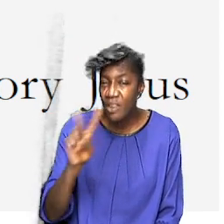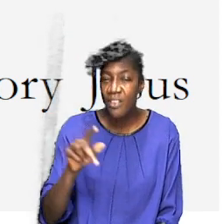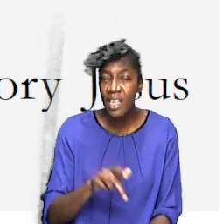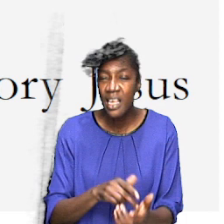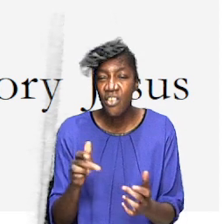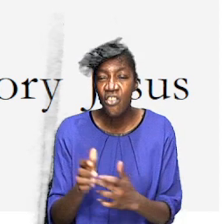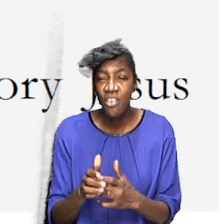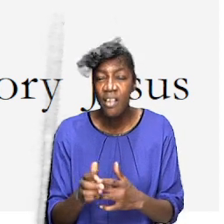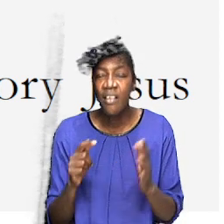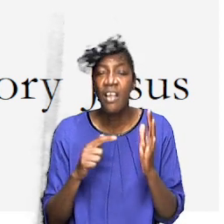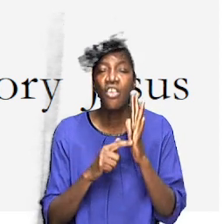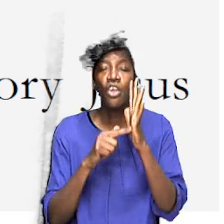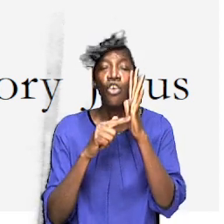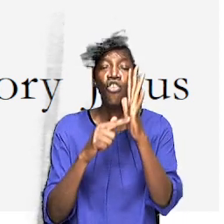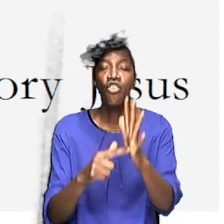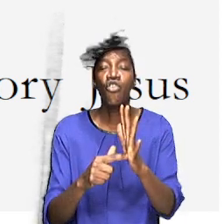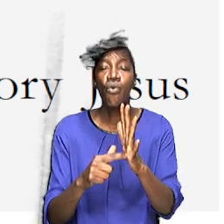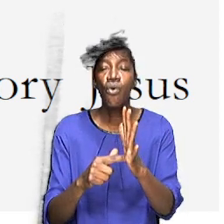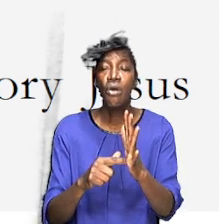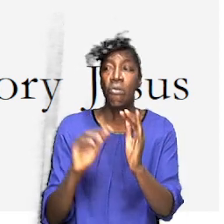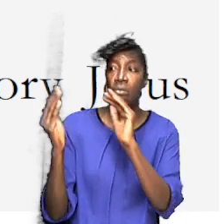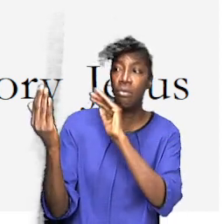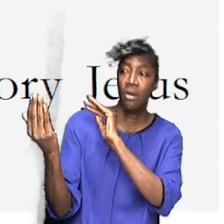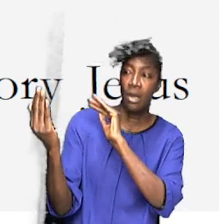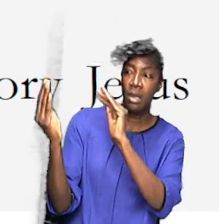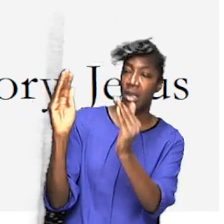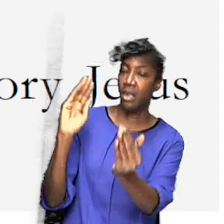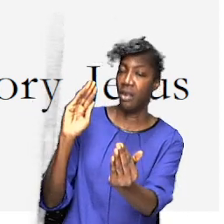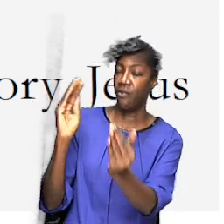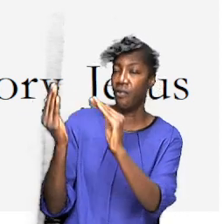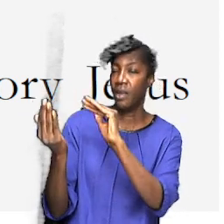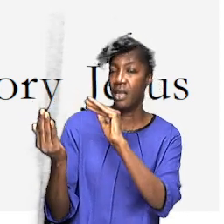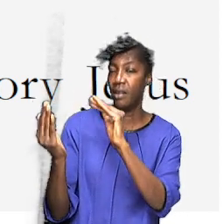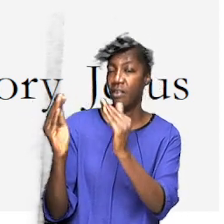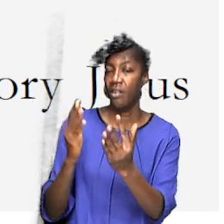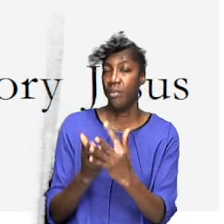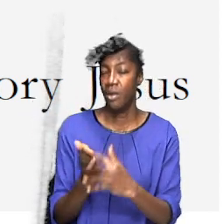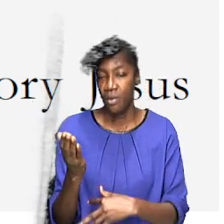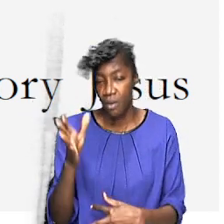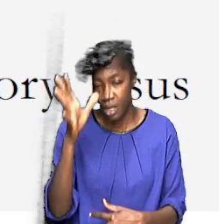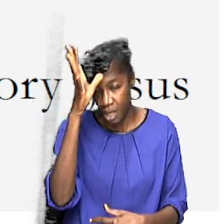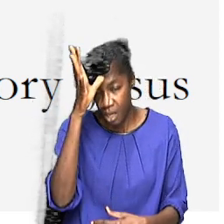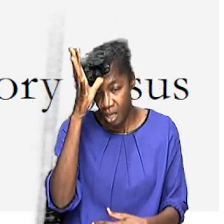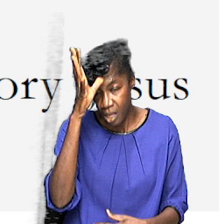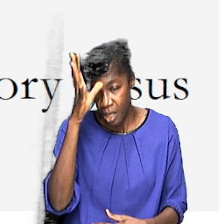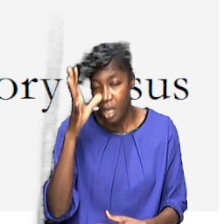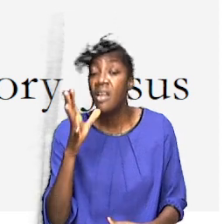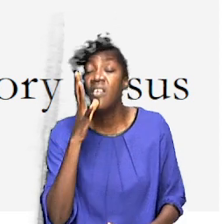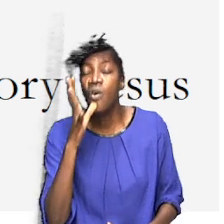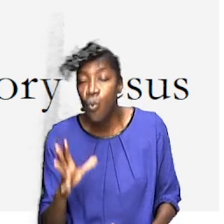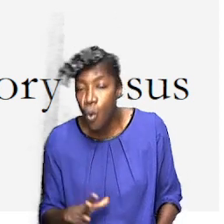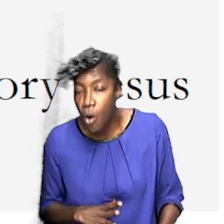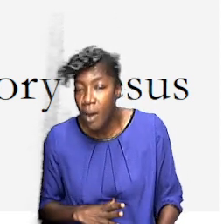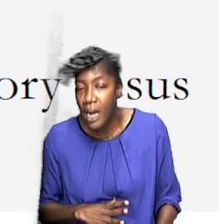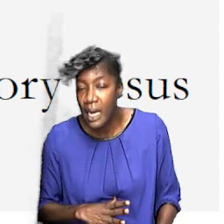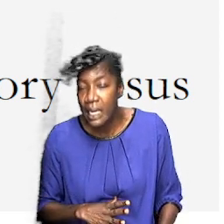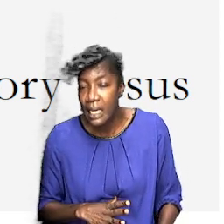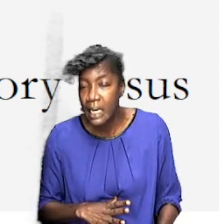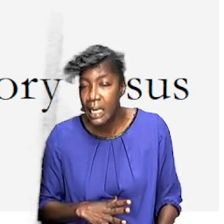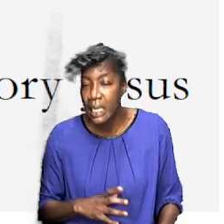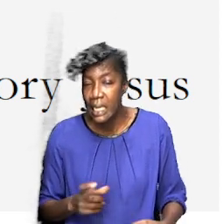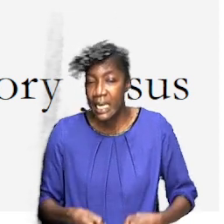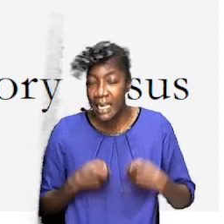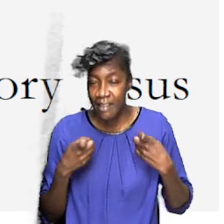Jesus clearly showing the contrasting attitude between this woman who was a sinner and this